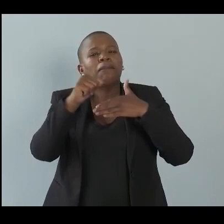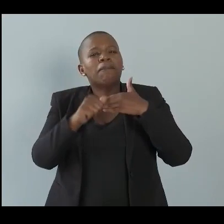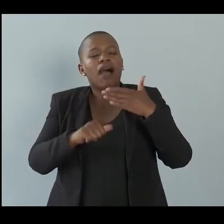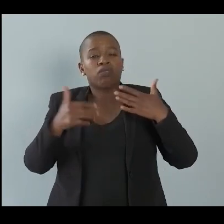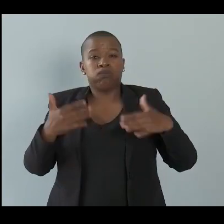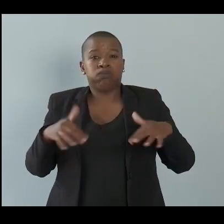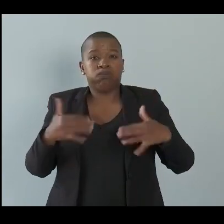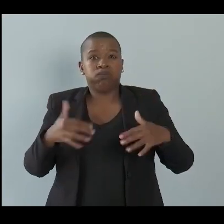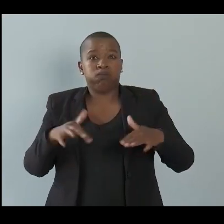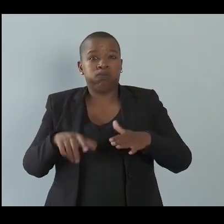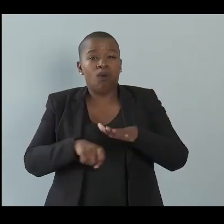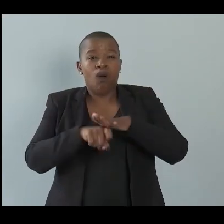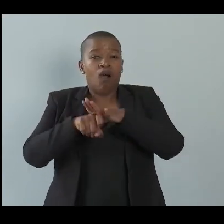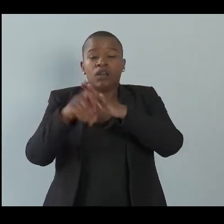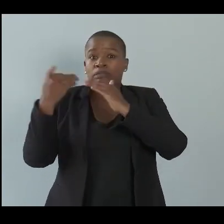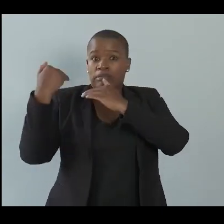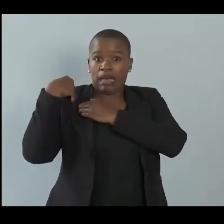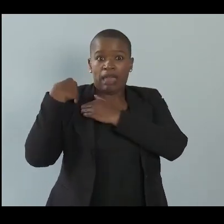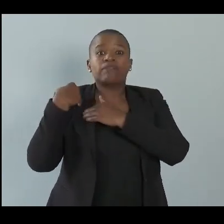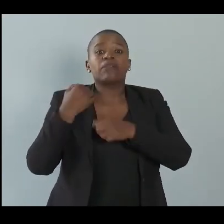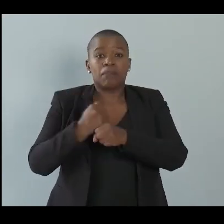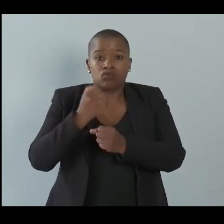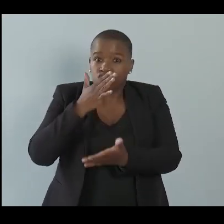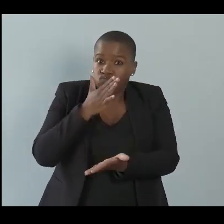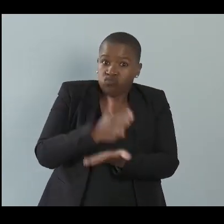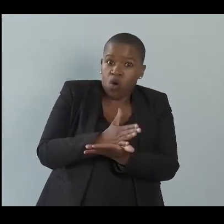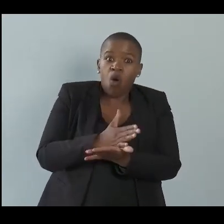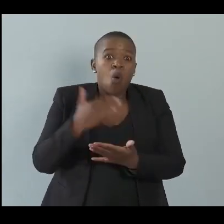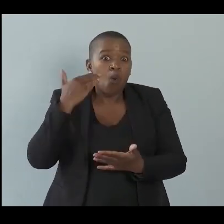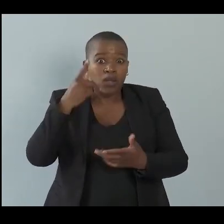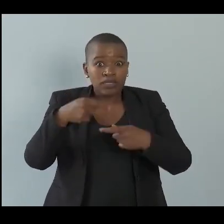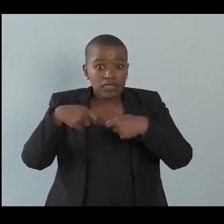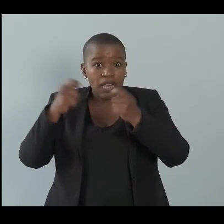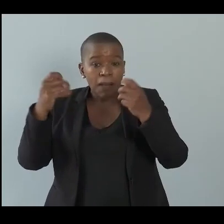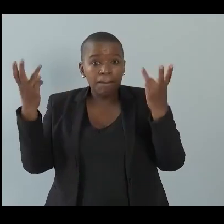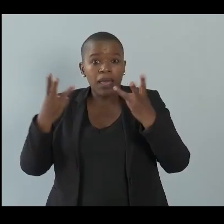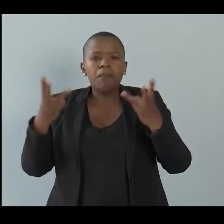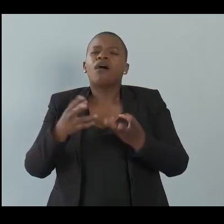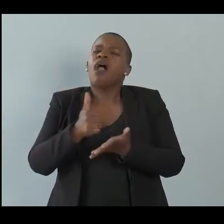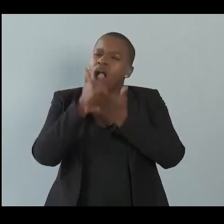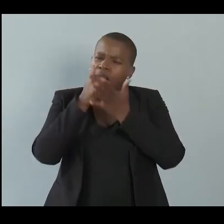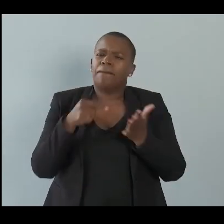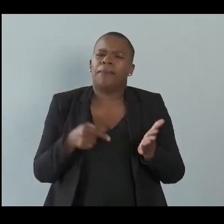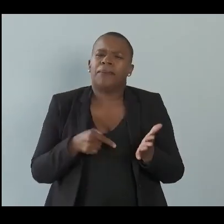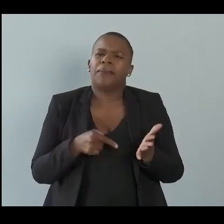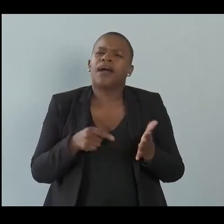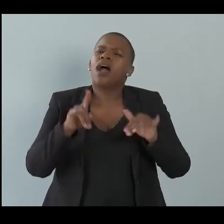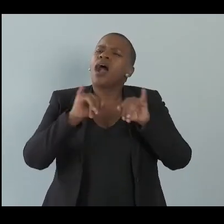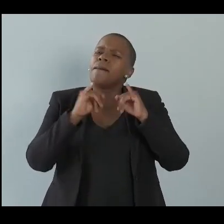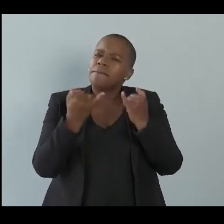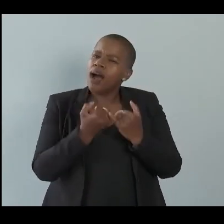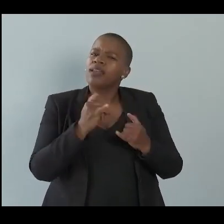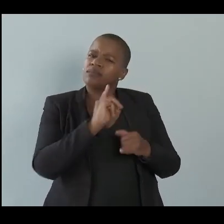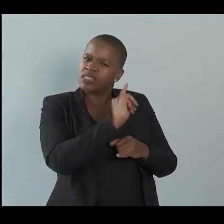it's our responsibility to bring a product to the market that can assist customers and insurers to reduce